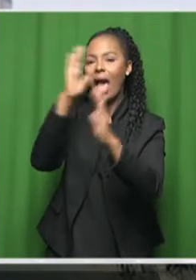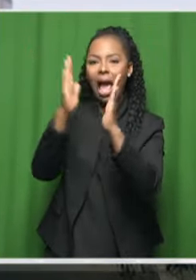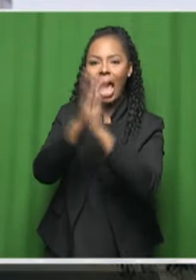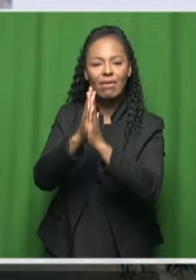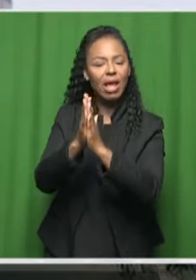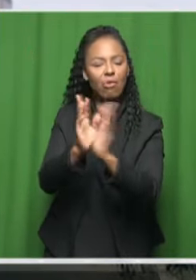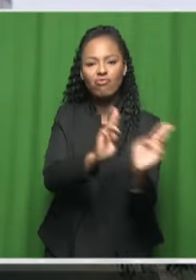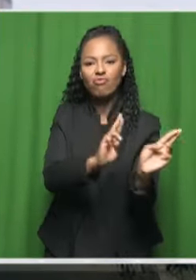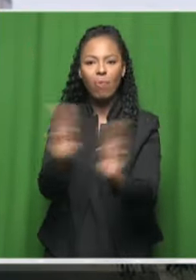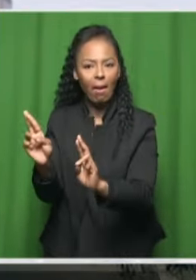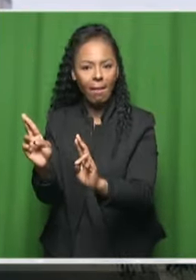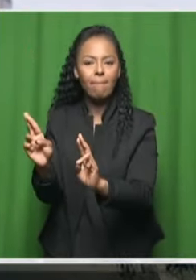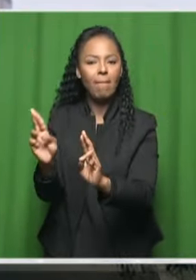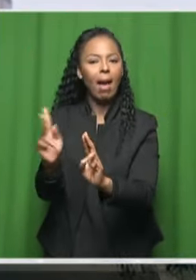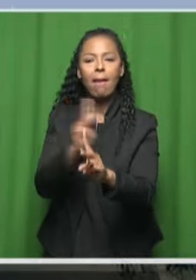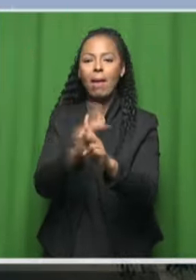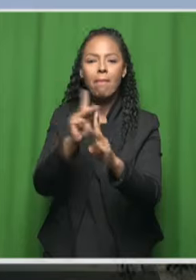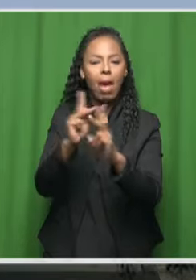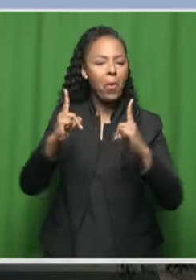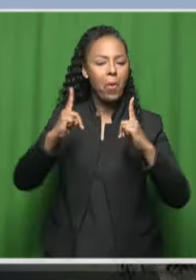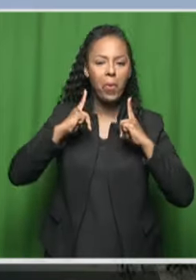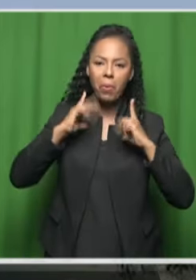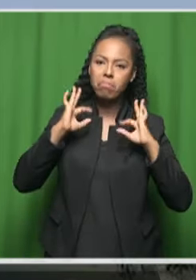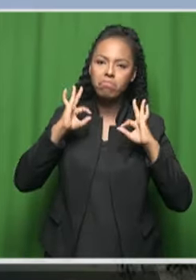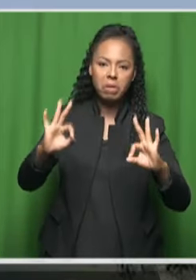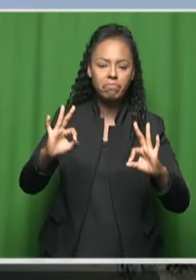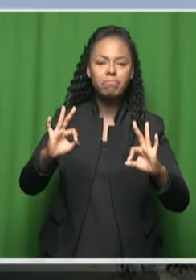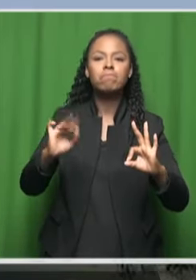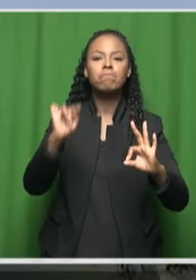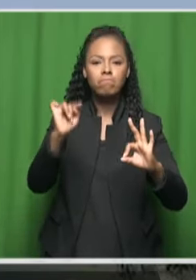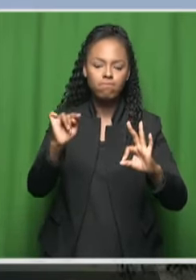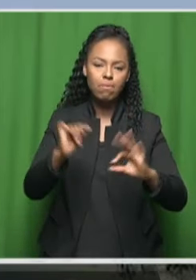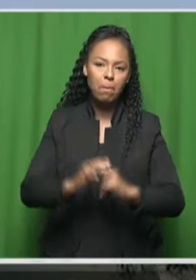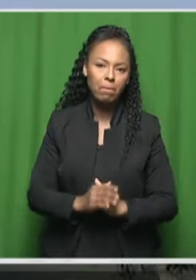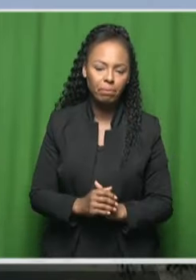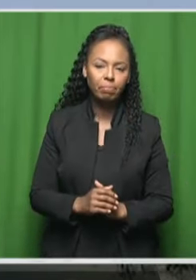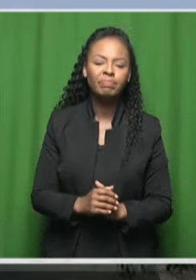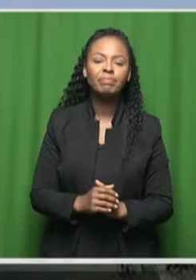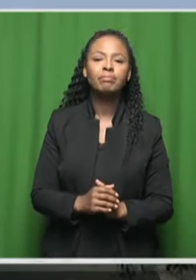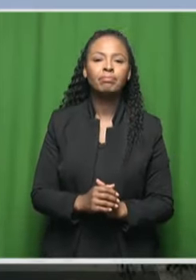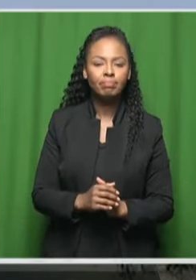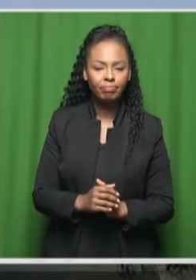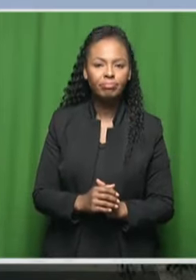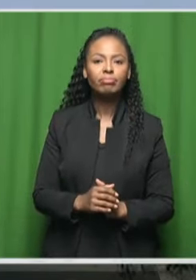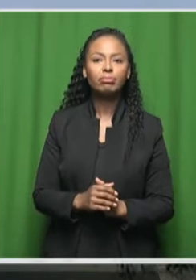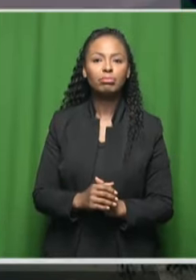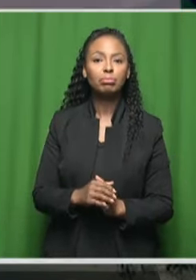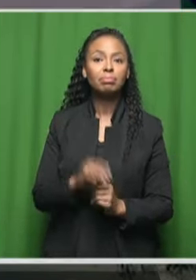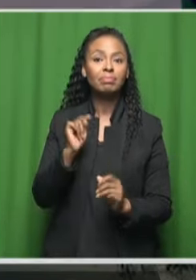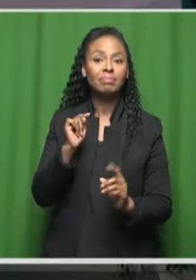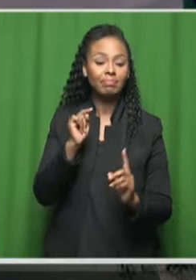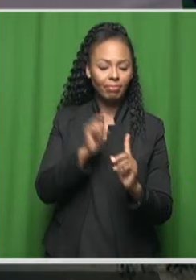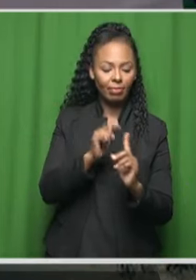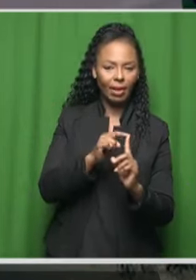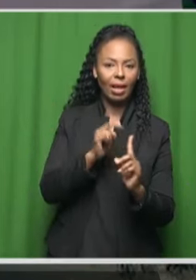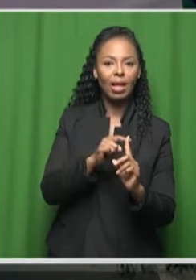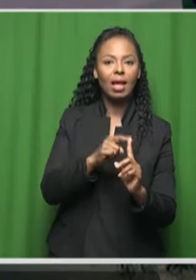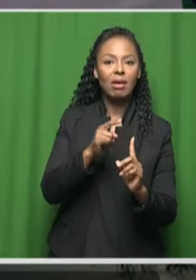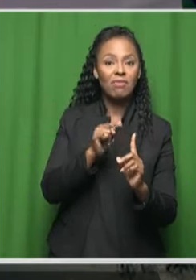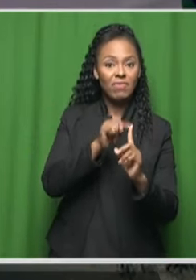place, on place, for the good start of these elections. President Nyusi has casted already his vote, as well